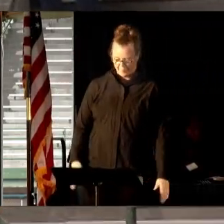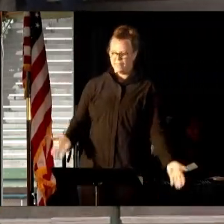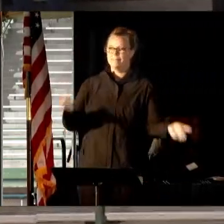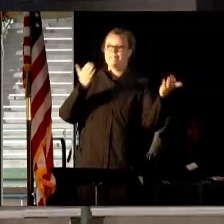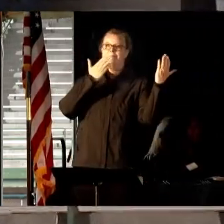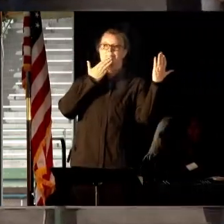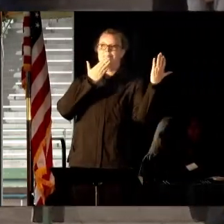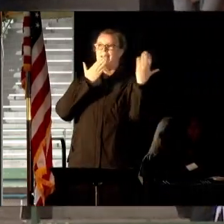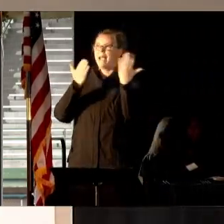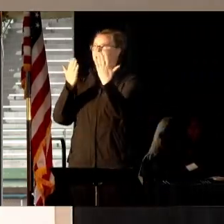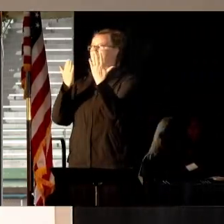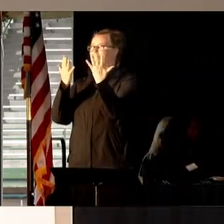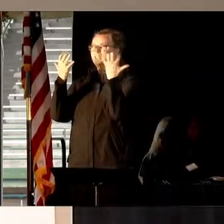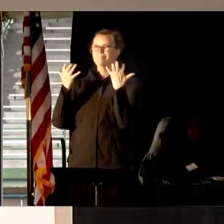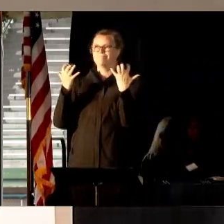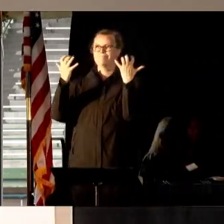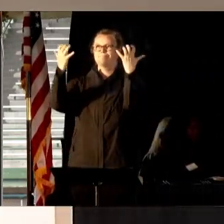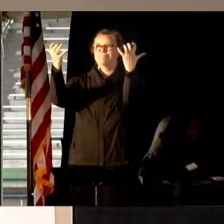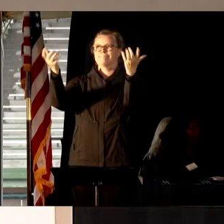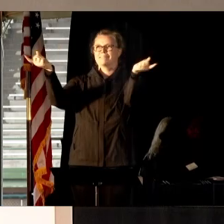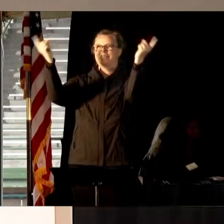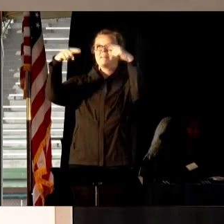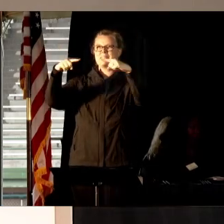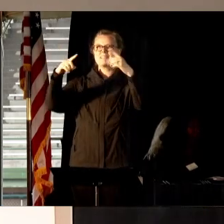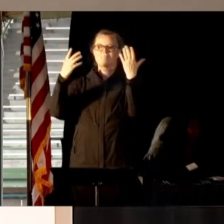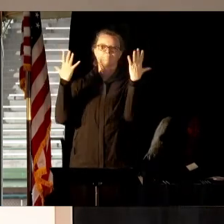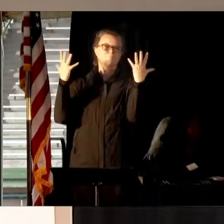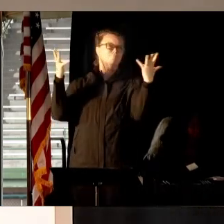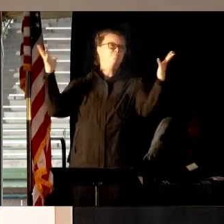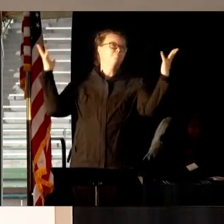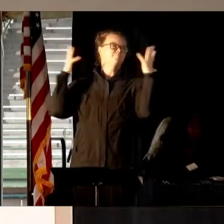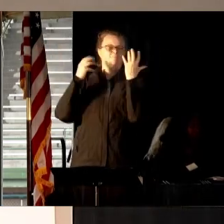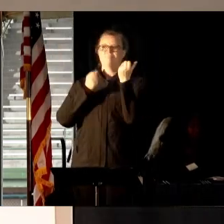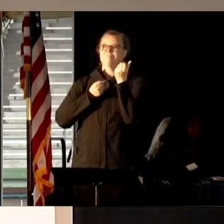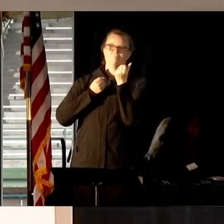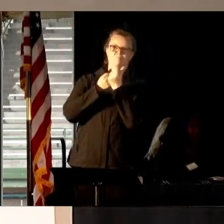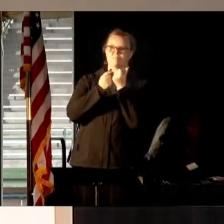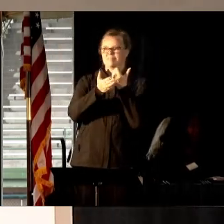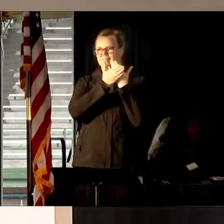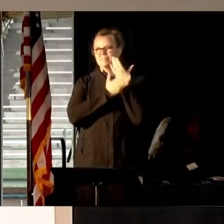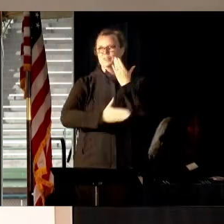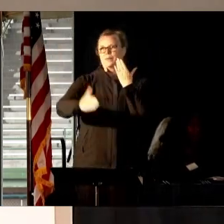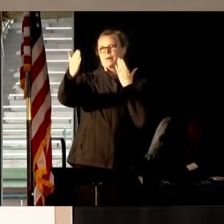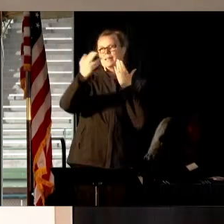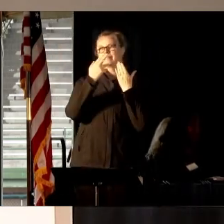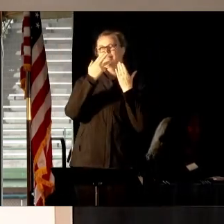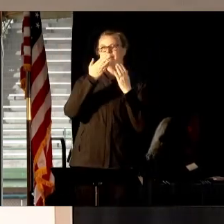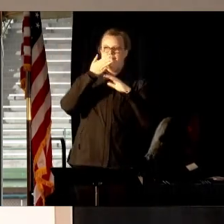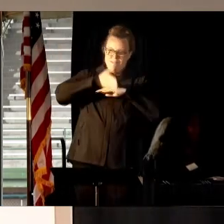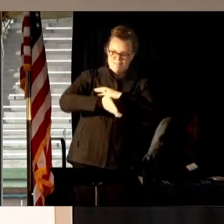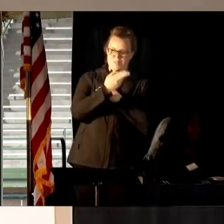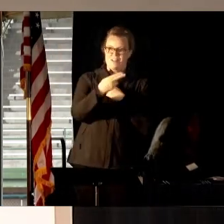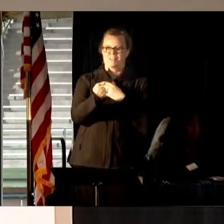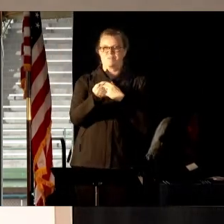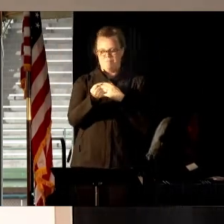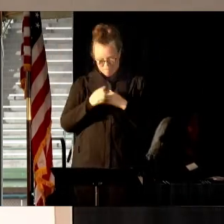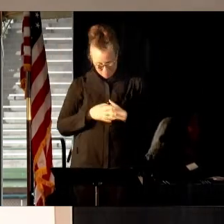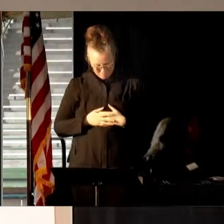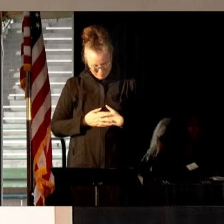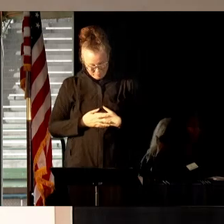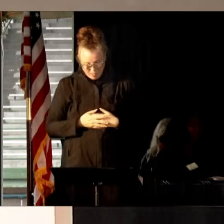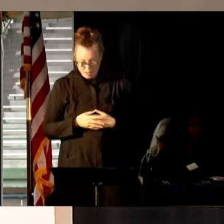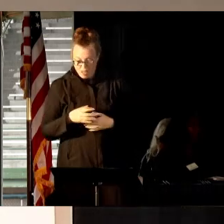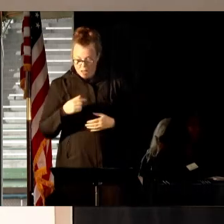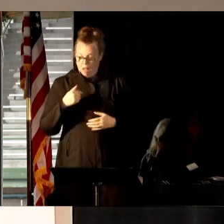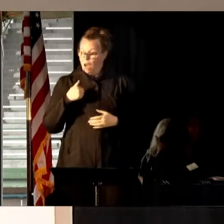Thank you to everyone filling the stands, cheering us all along on our journey beyond high school and on to the next chapter today. I